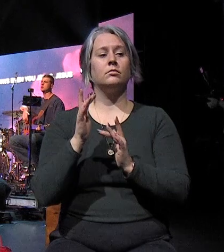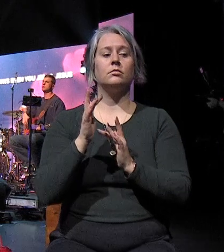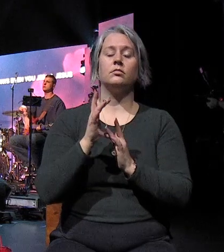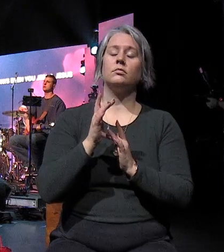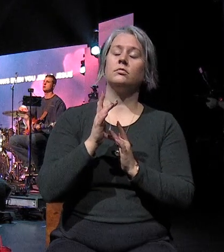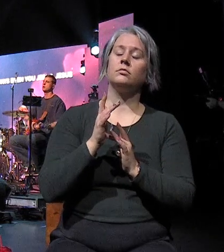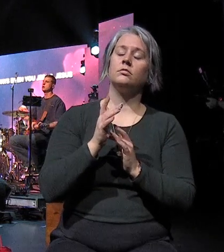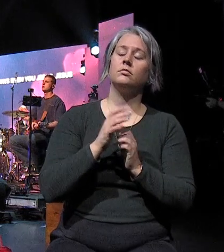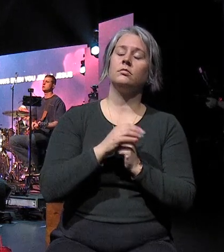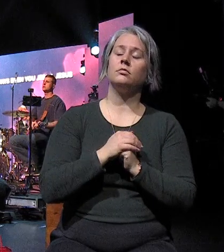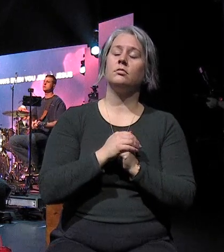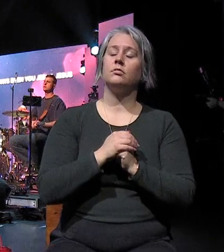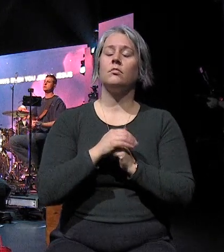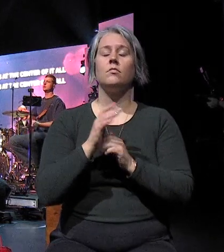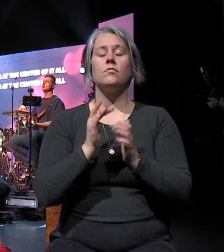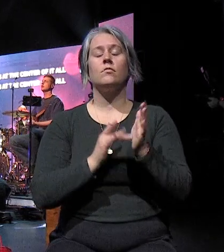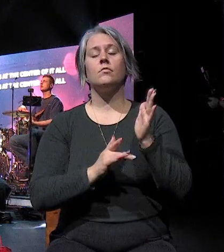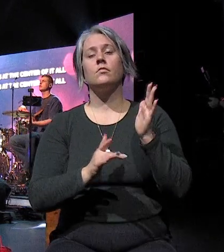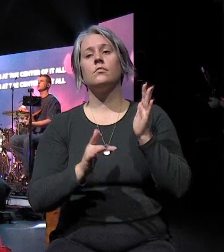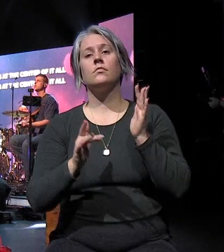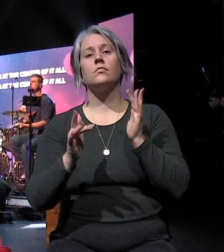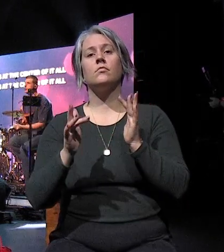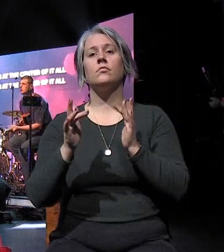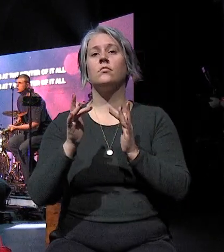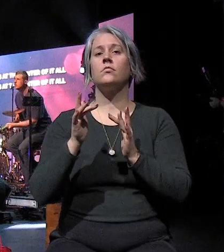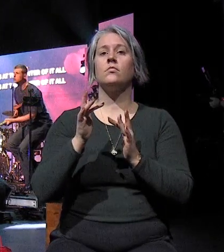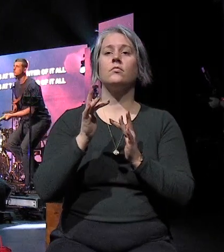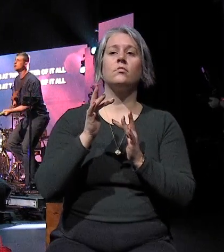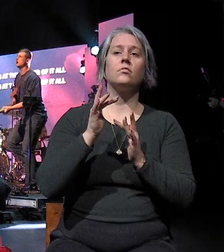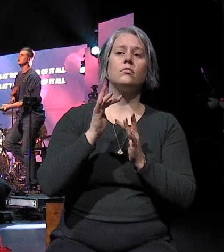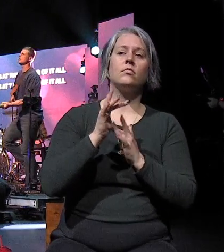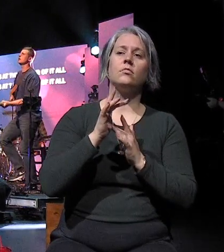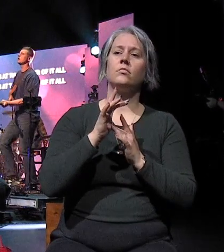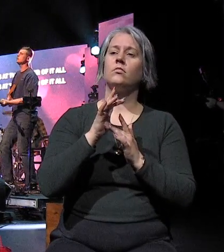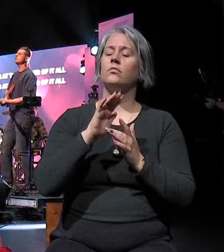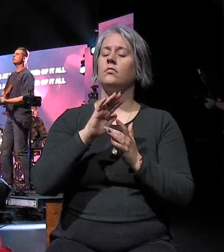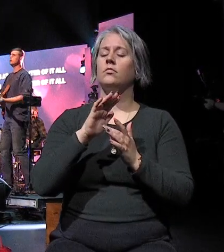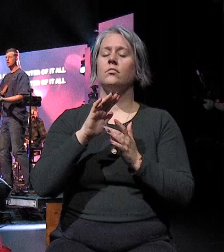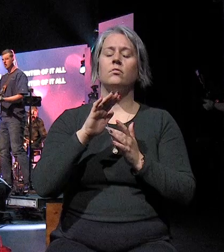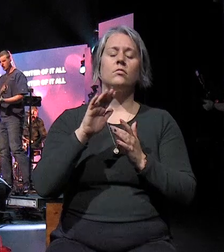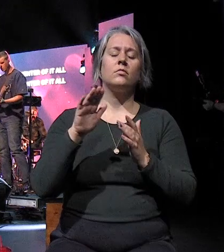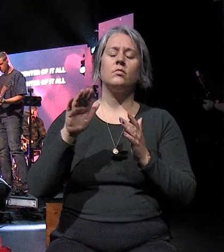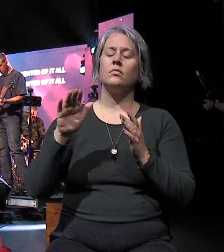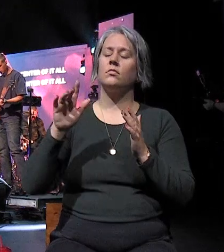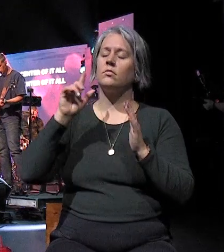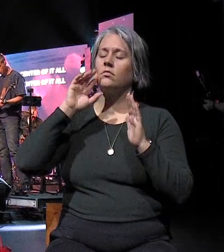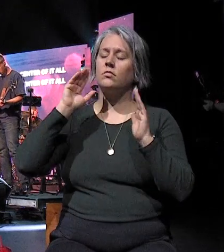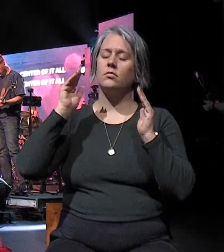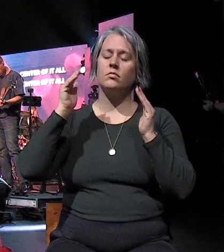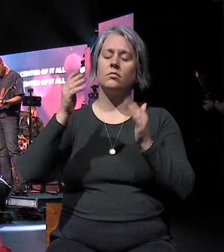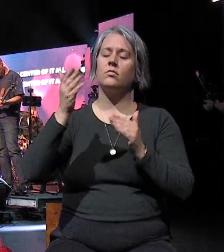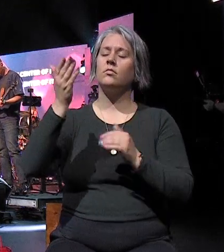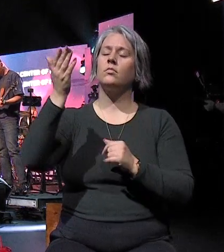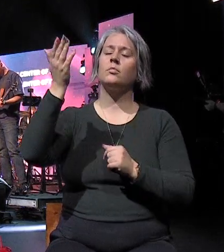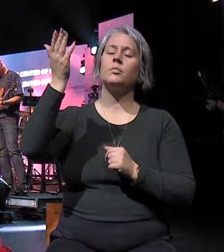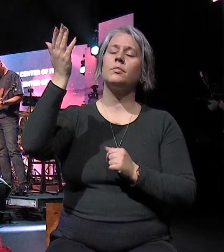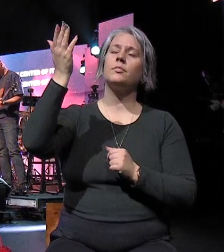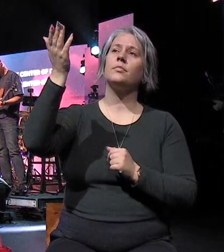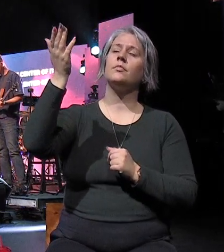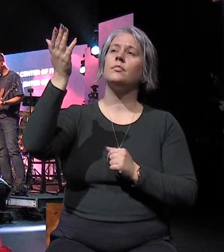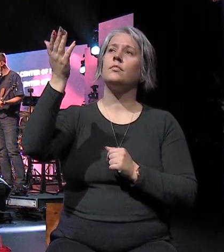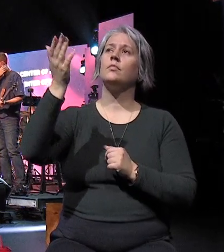Jesus, Jesus at the center of it all,